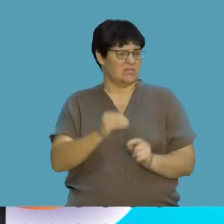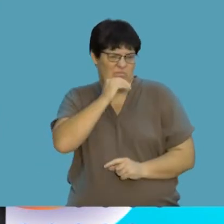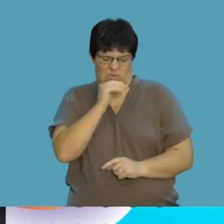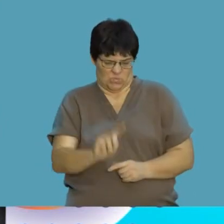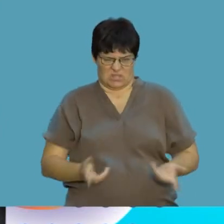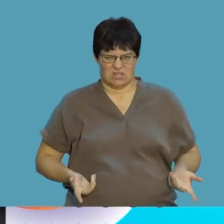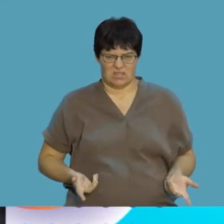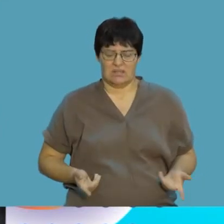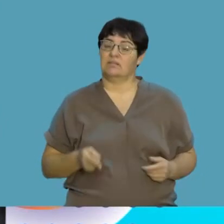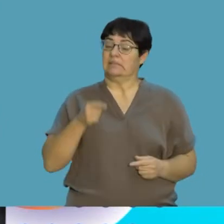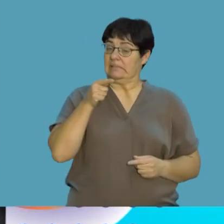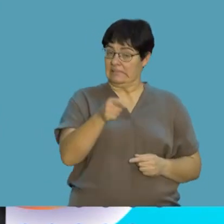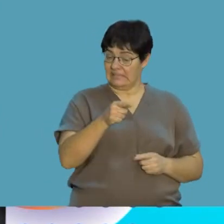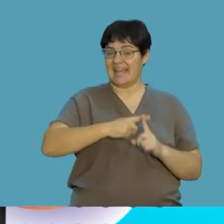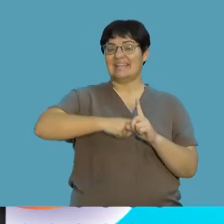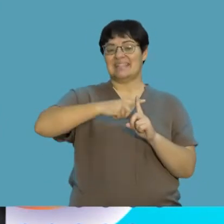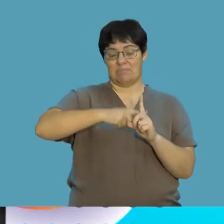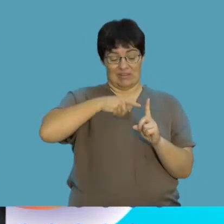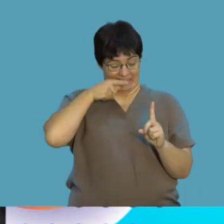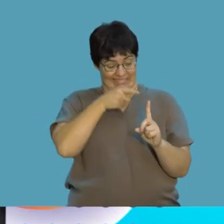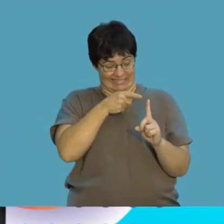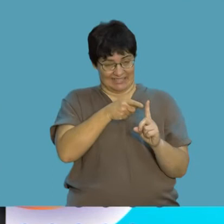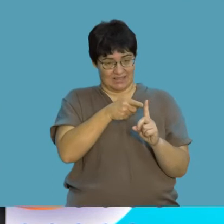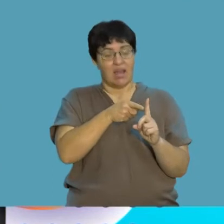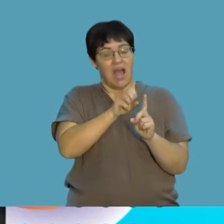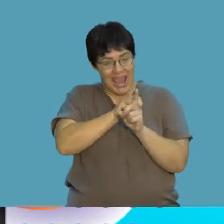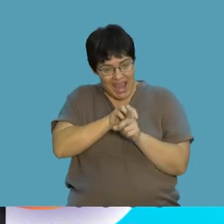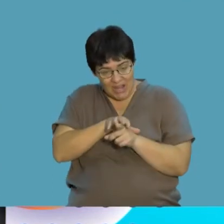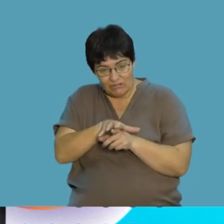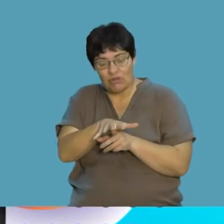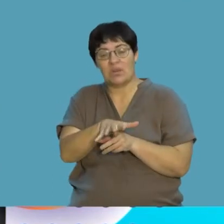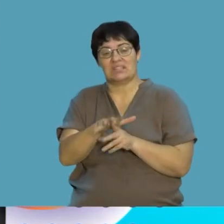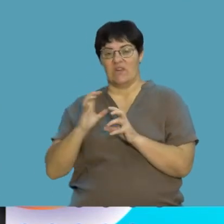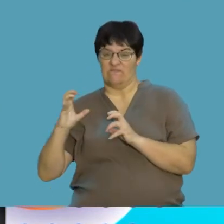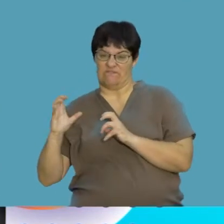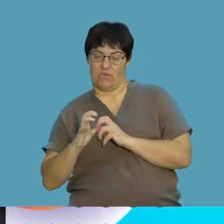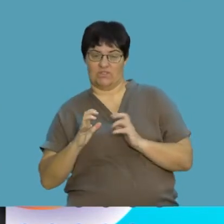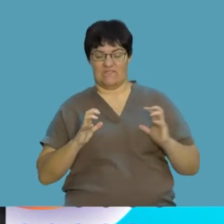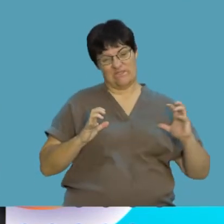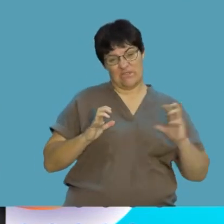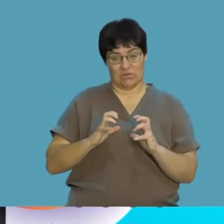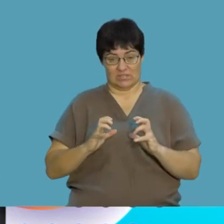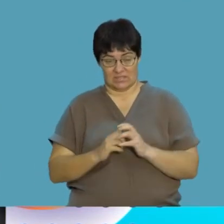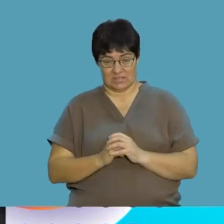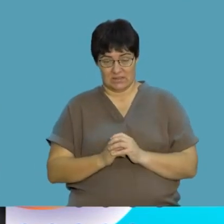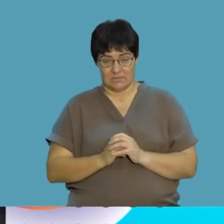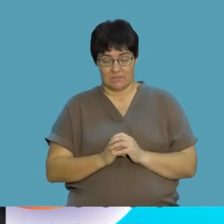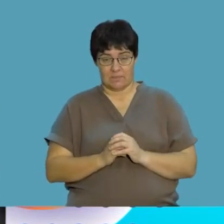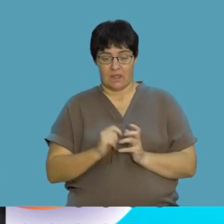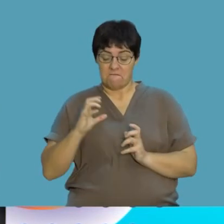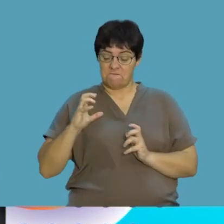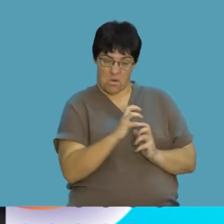simply means is that temperature is actually influenced by how strong the force is. So if a